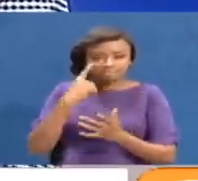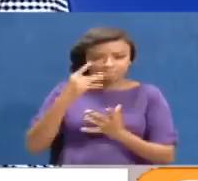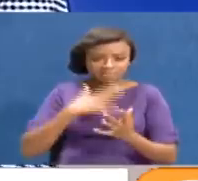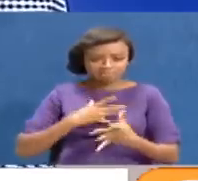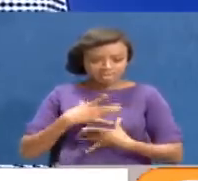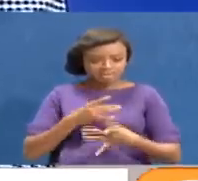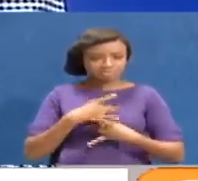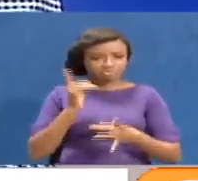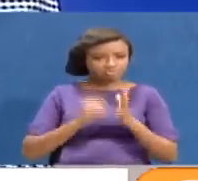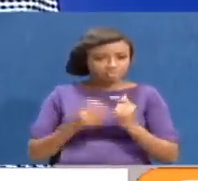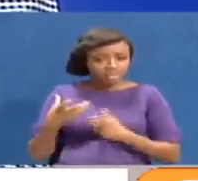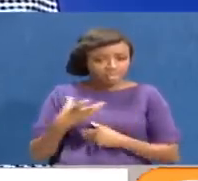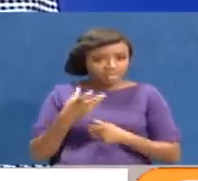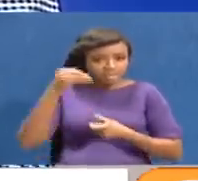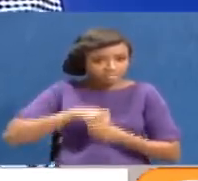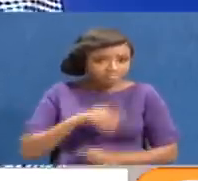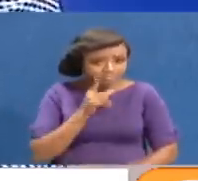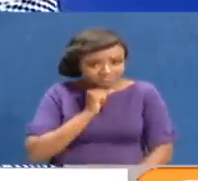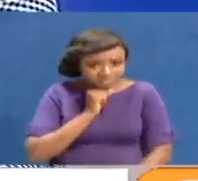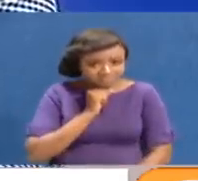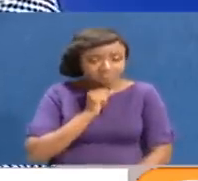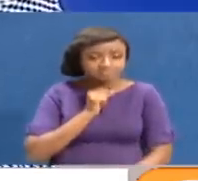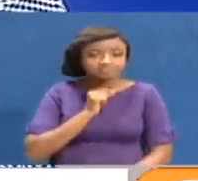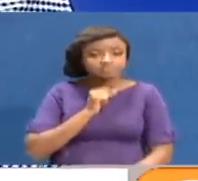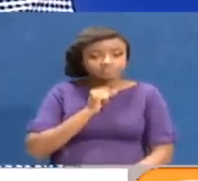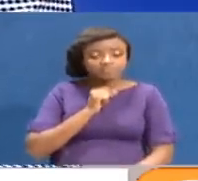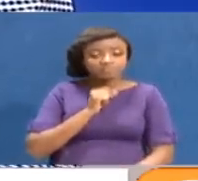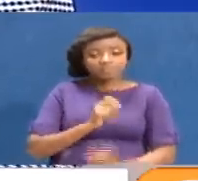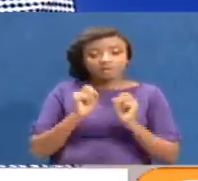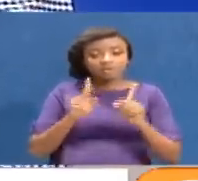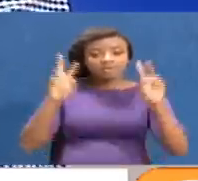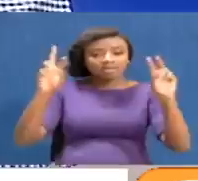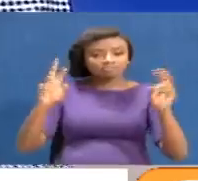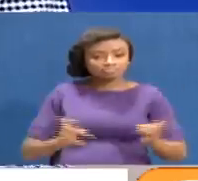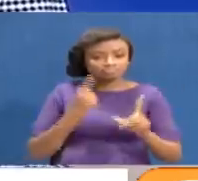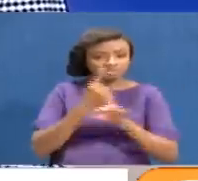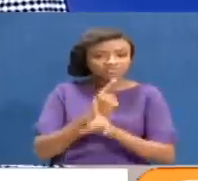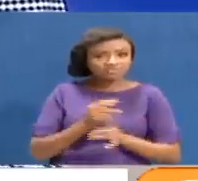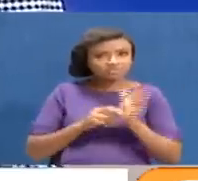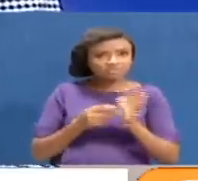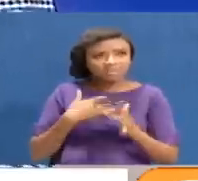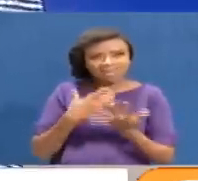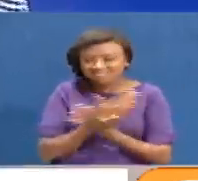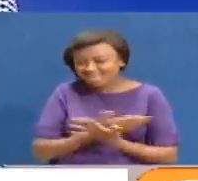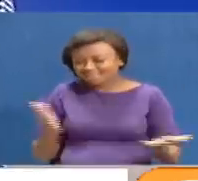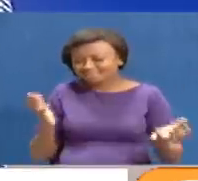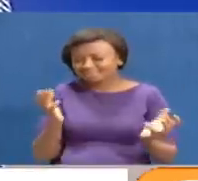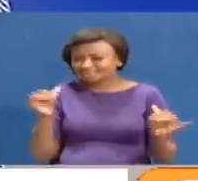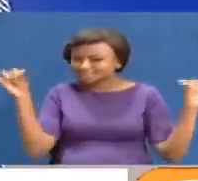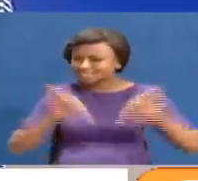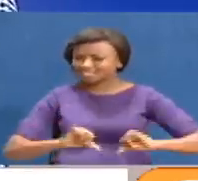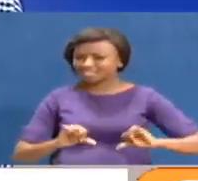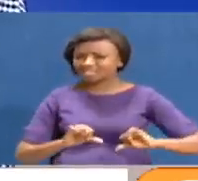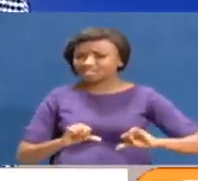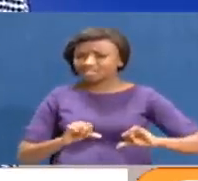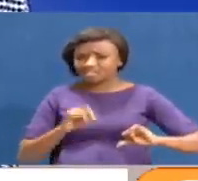was this. Has it been captured well? Mm-hmm. Okay. Now, of all these issues here, is there anything that can be bad for us?